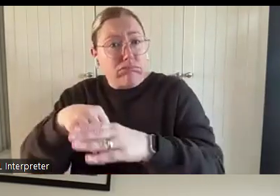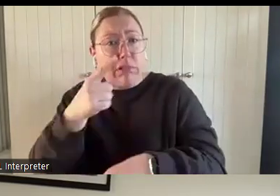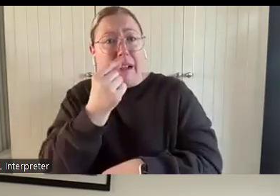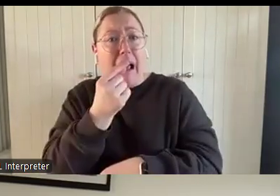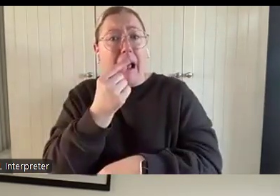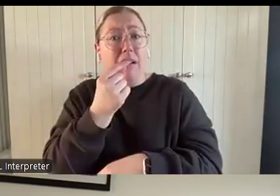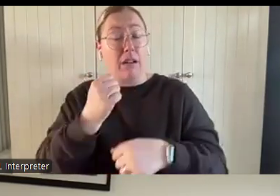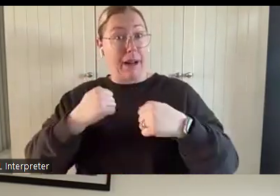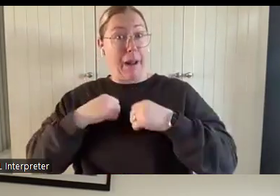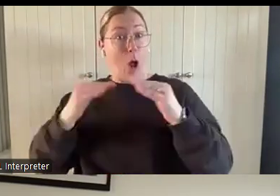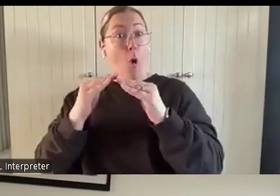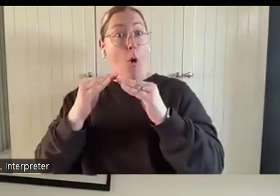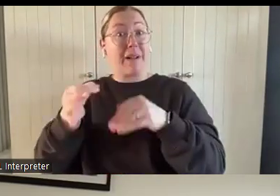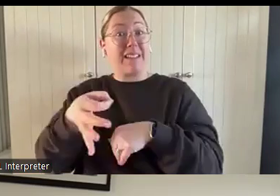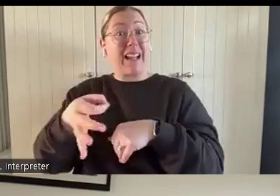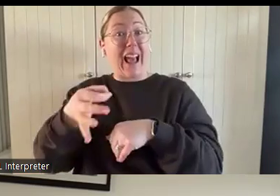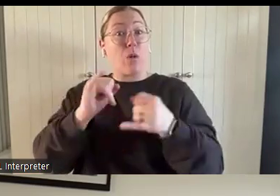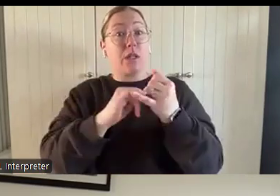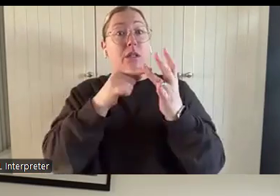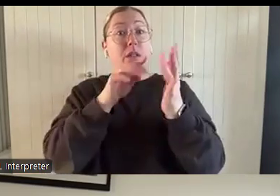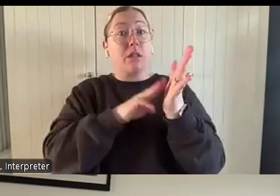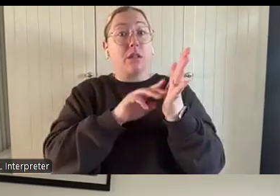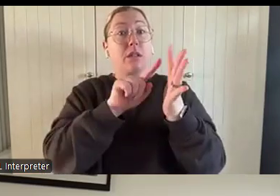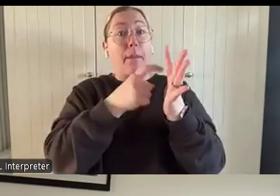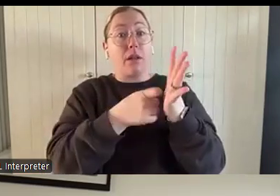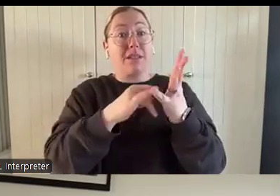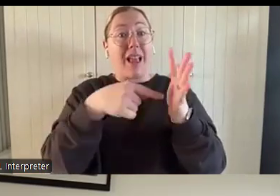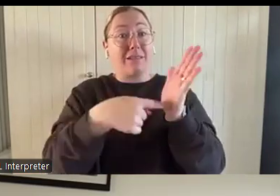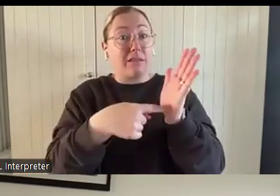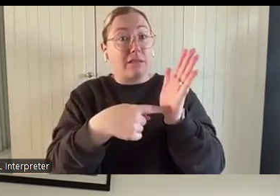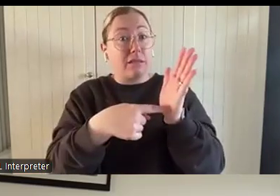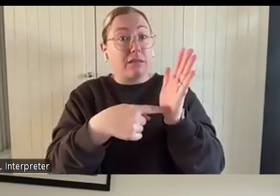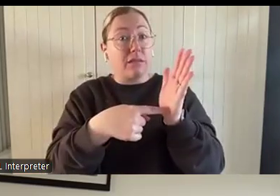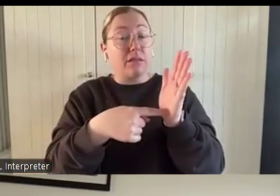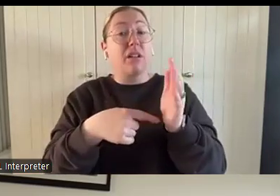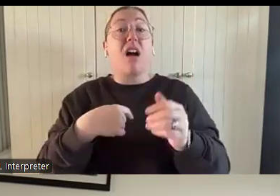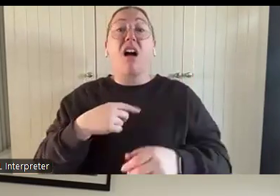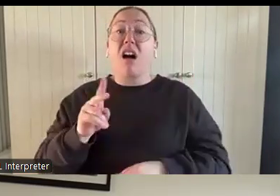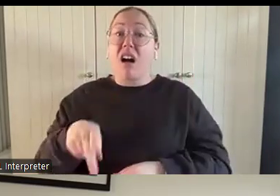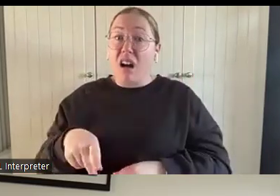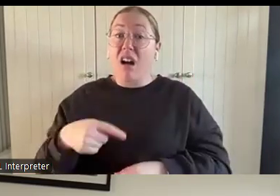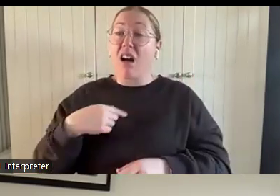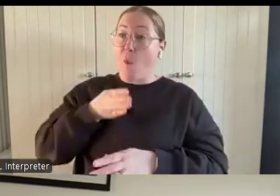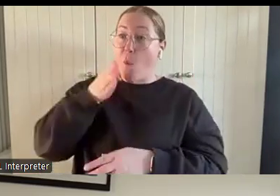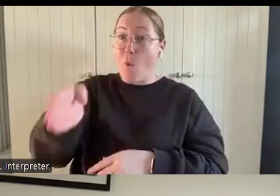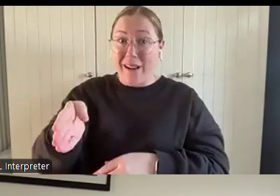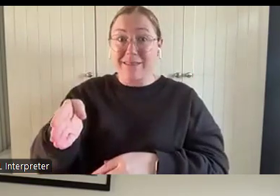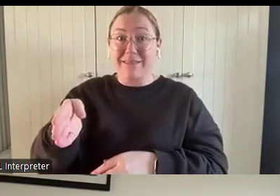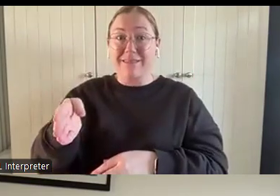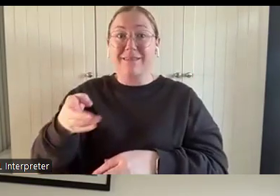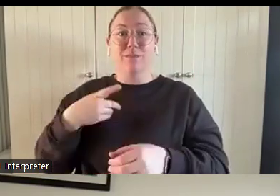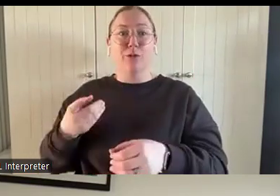Somerset. So I went along to there and joined the